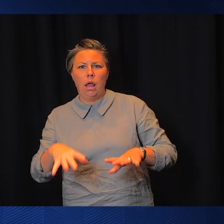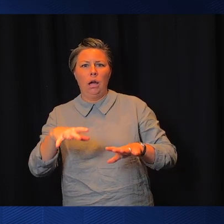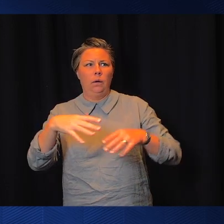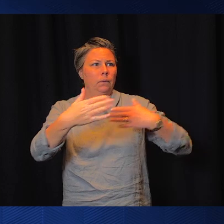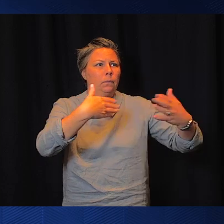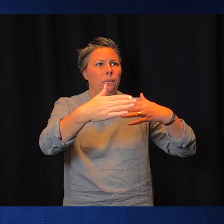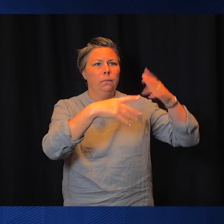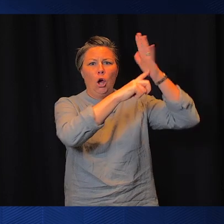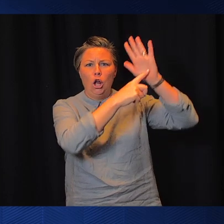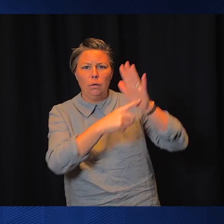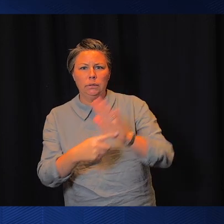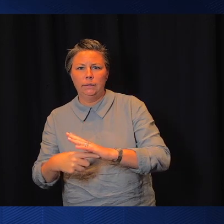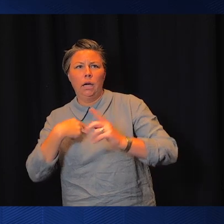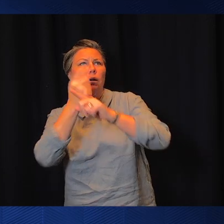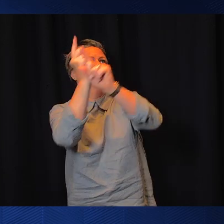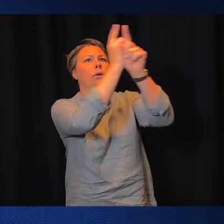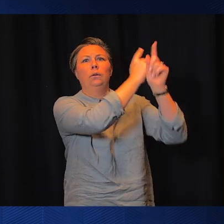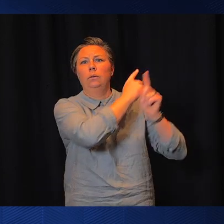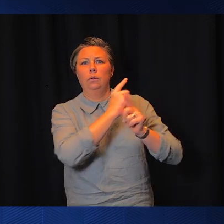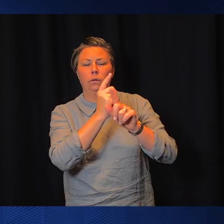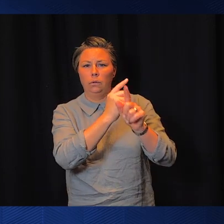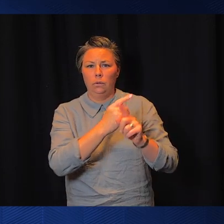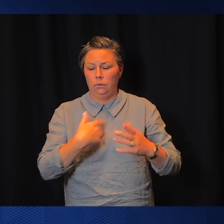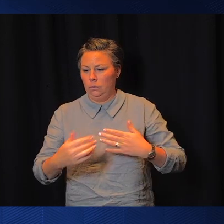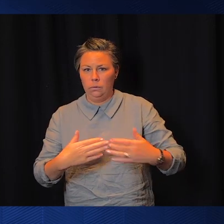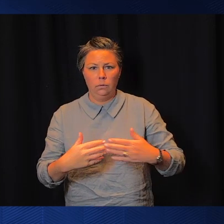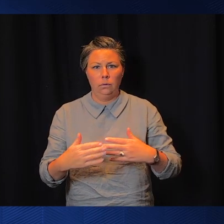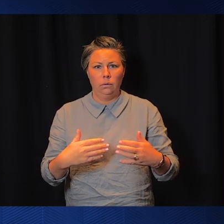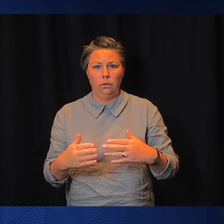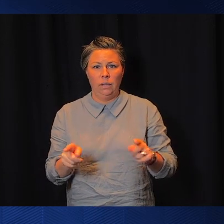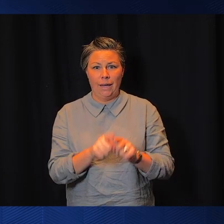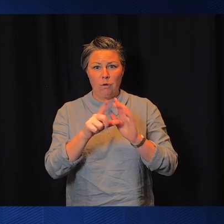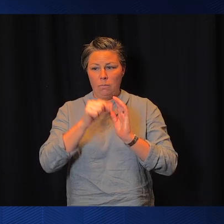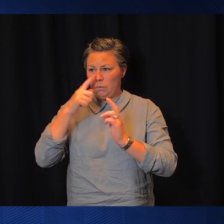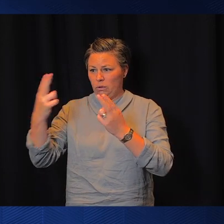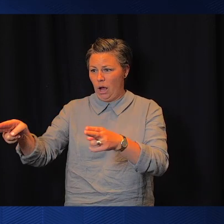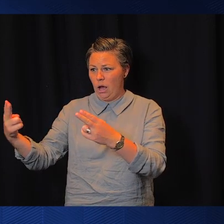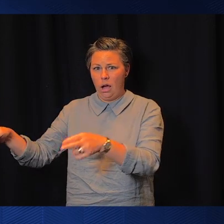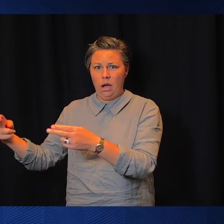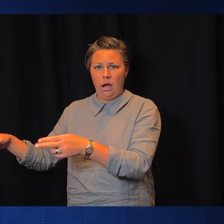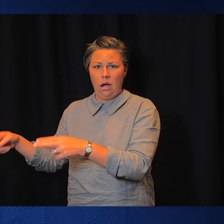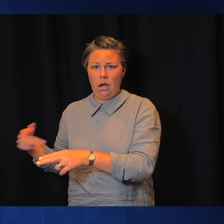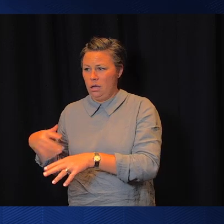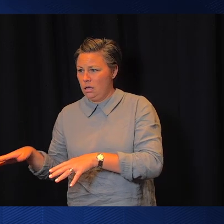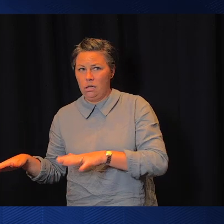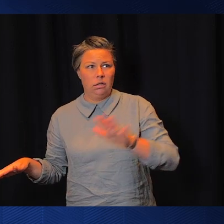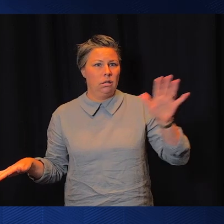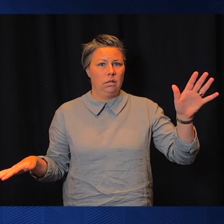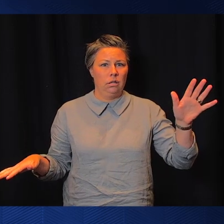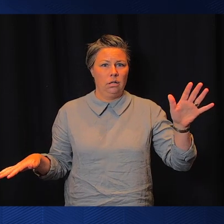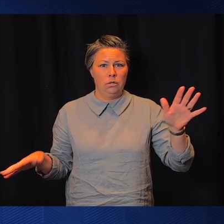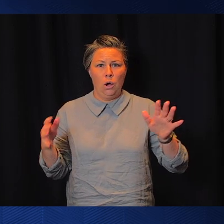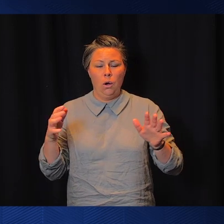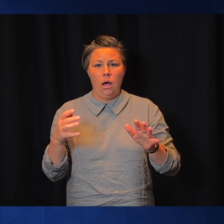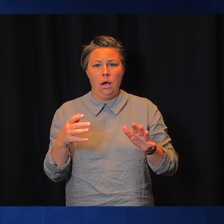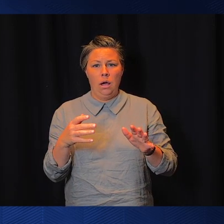level. And so while they're doing that, people are dying. So how do we make sure that the anticipatory actions